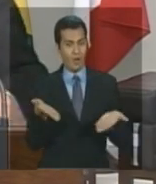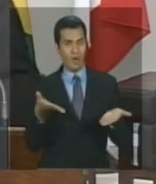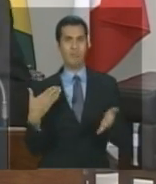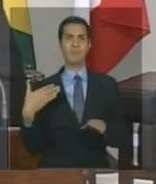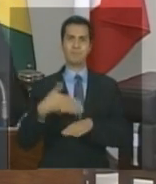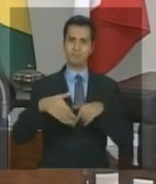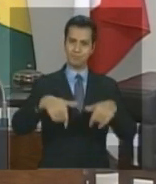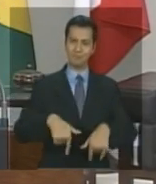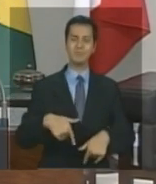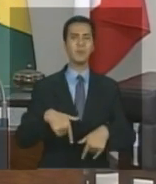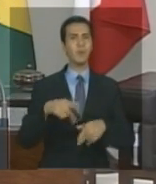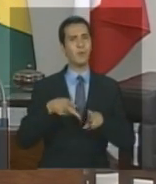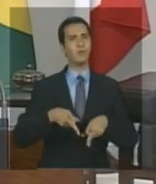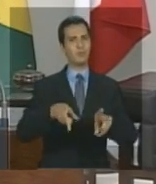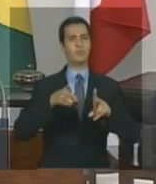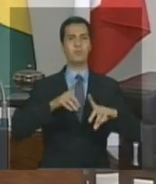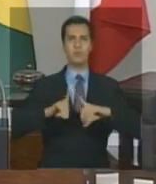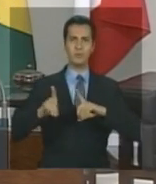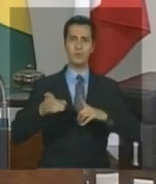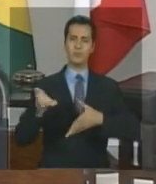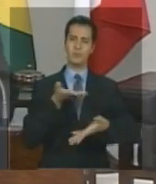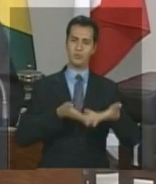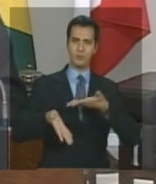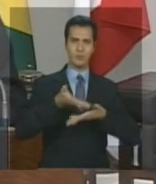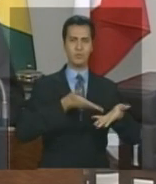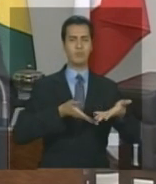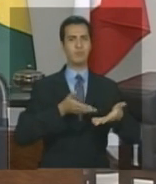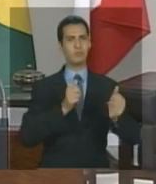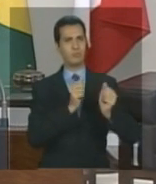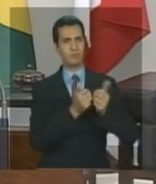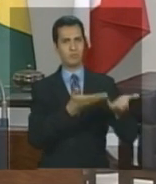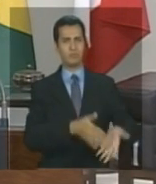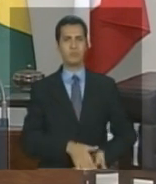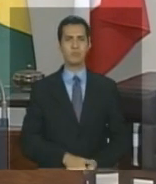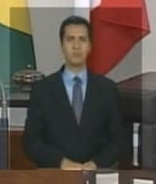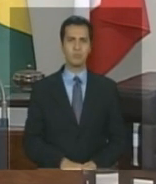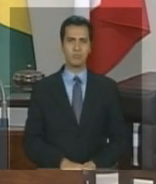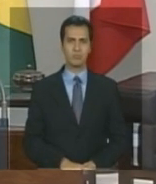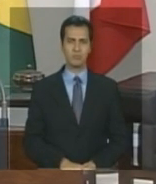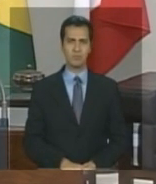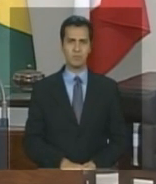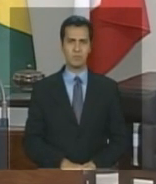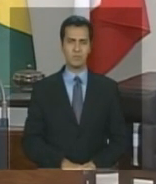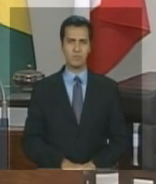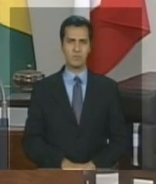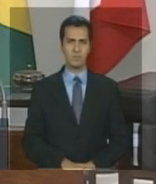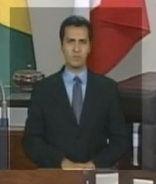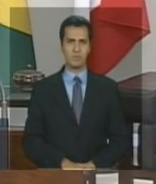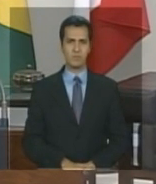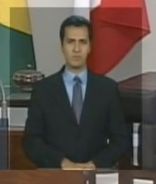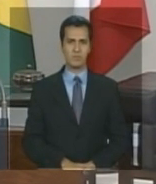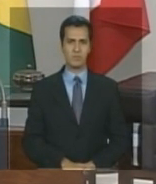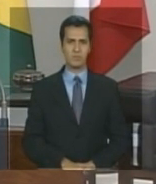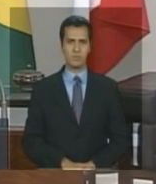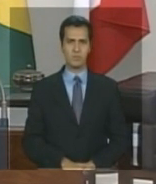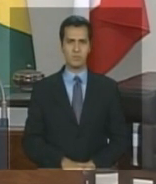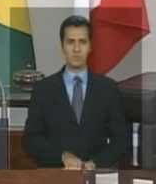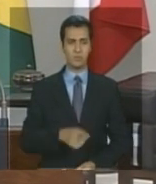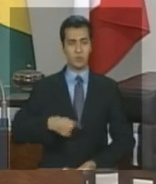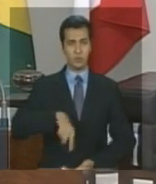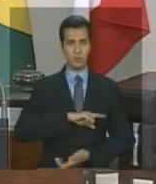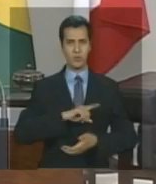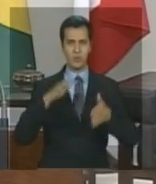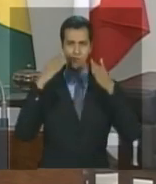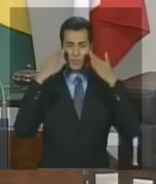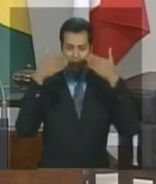has been that triangle which we call education, investment and trade. A nosso enfoque se dá sobre o triângulo